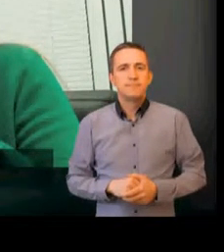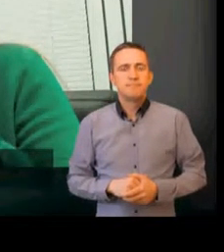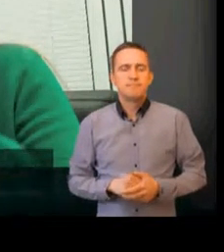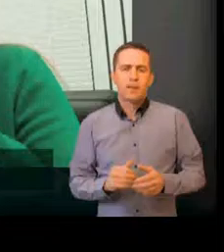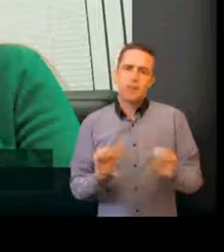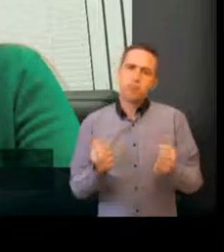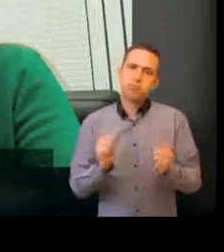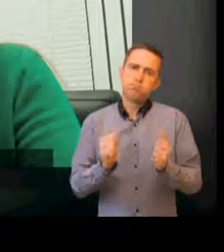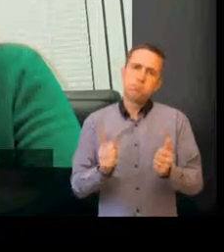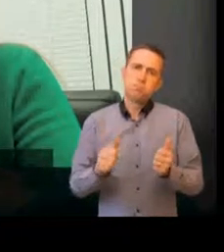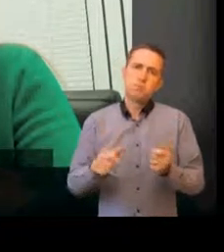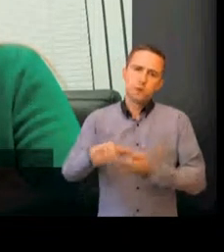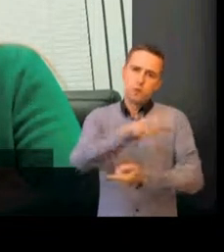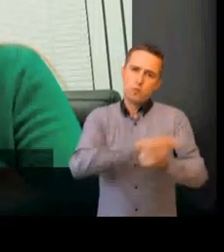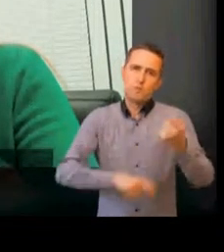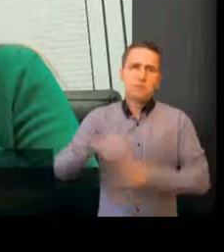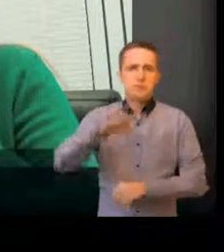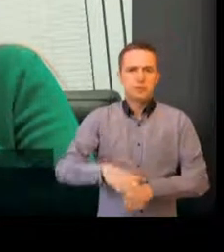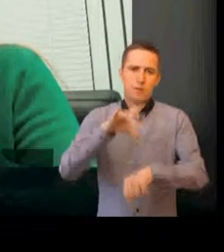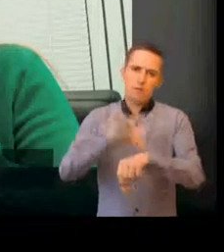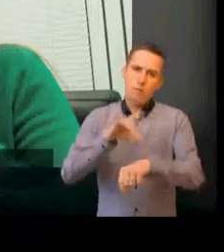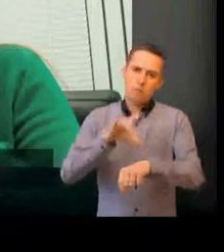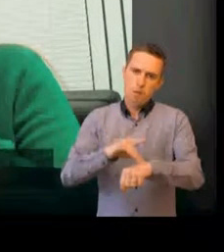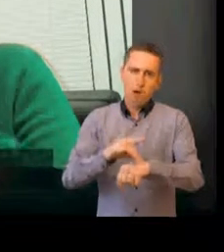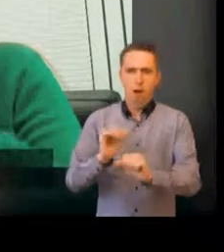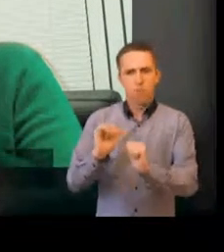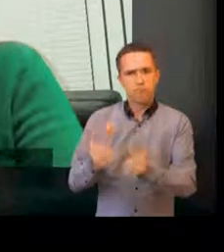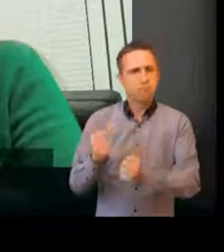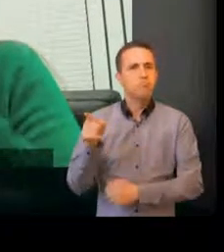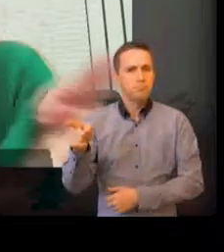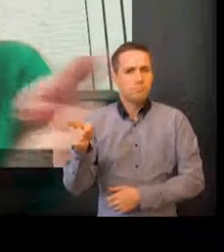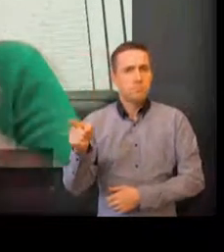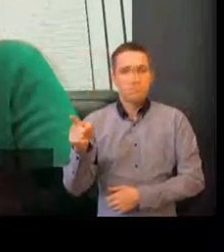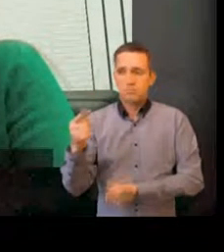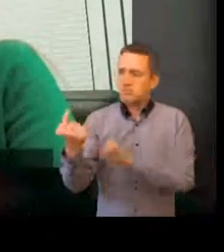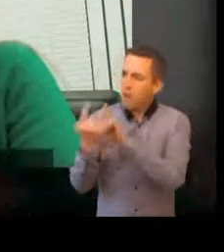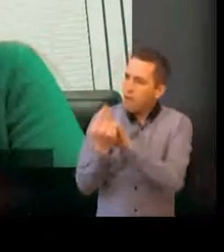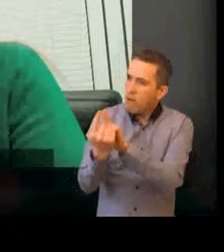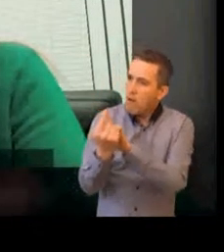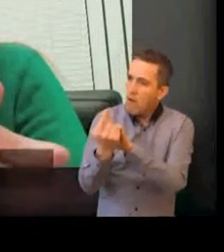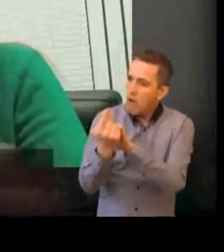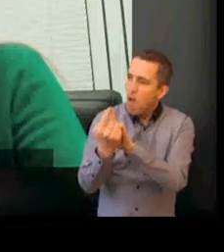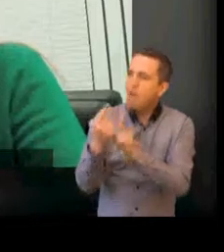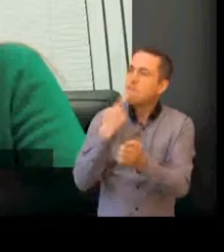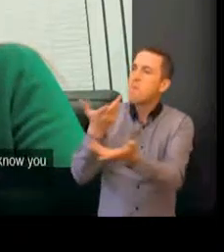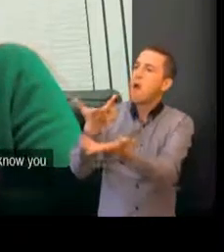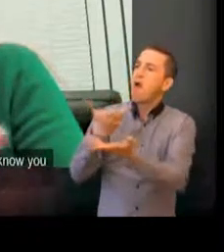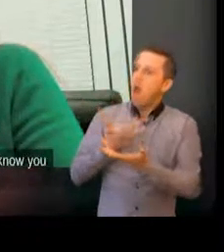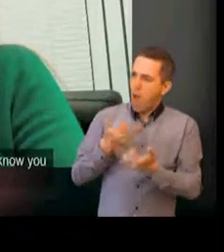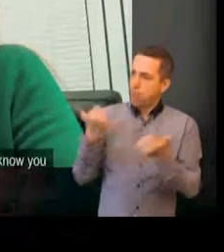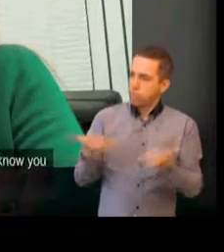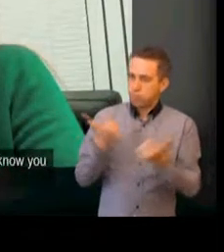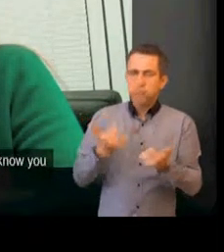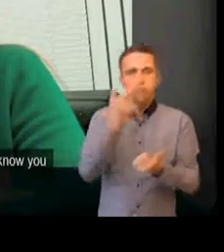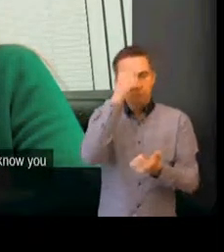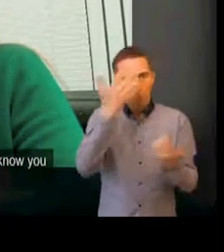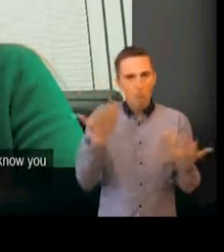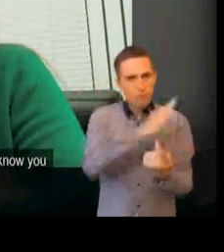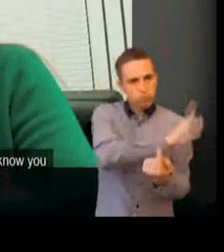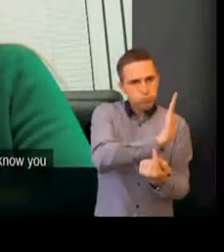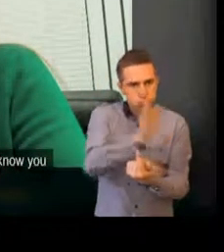could, you know, about Jessica's visual impairment, how that was going to impact on her, what that was going to mean for her life, what